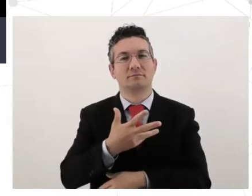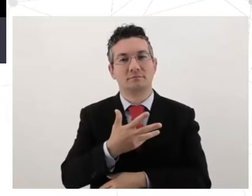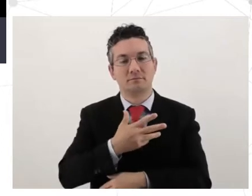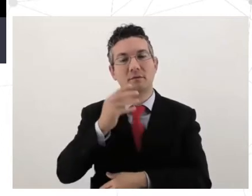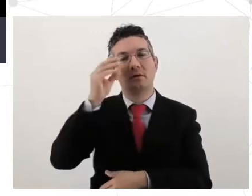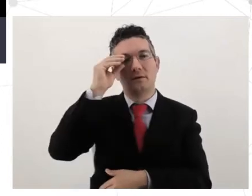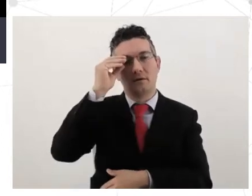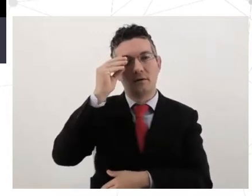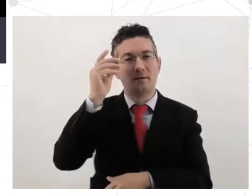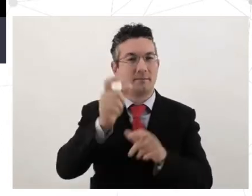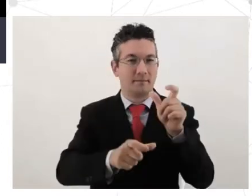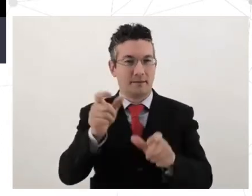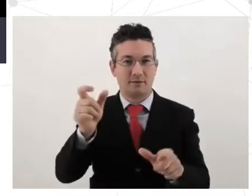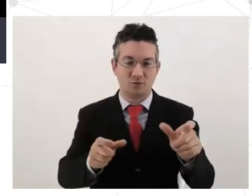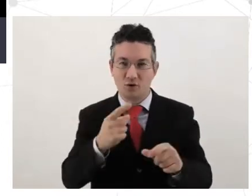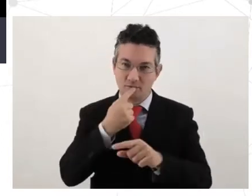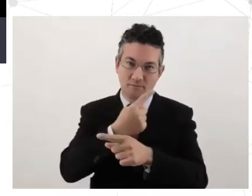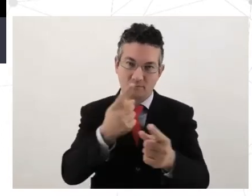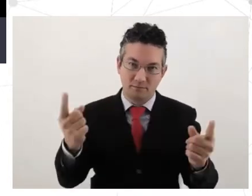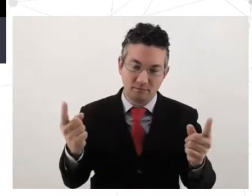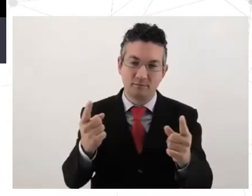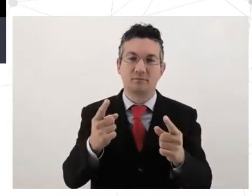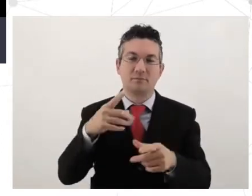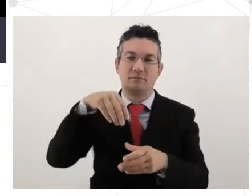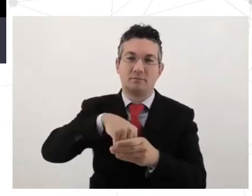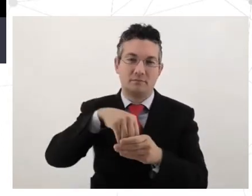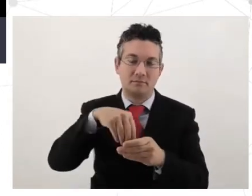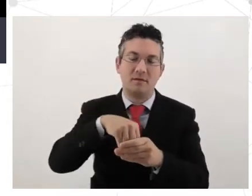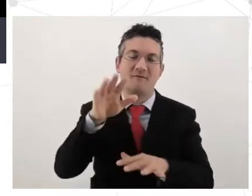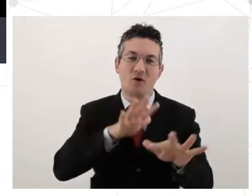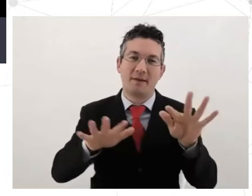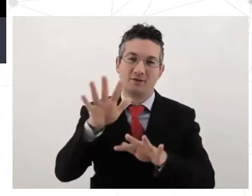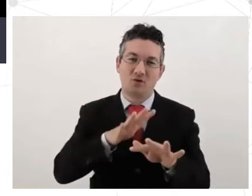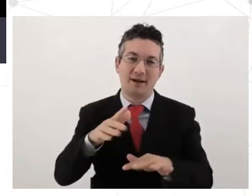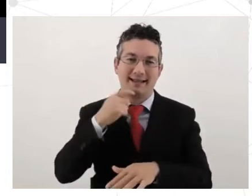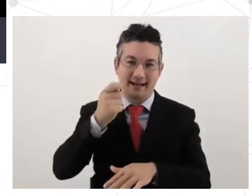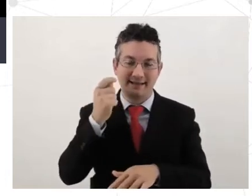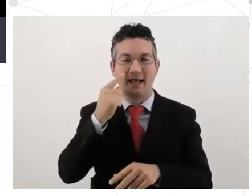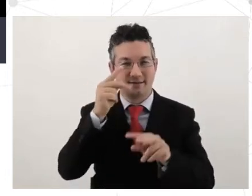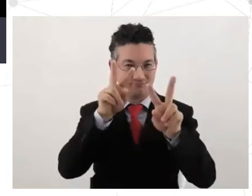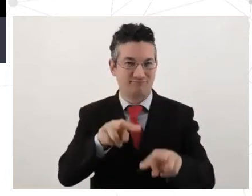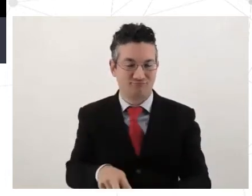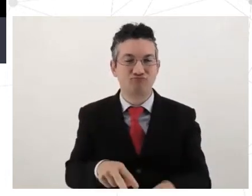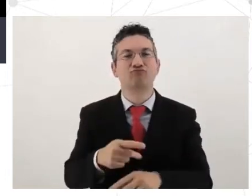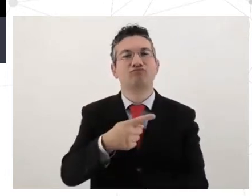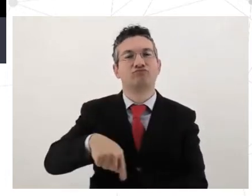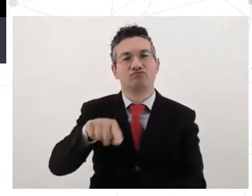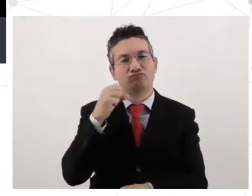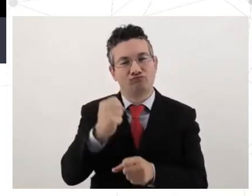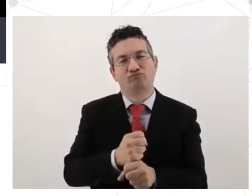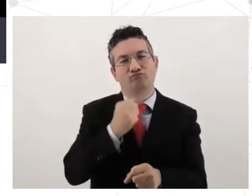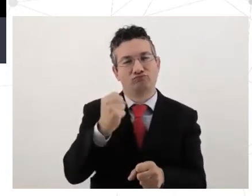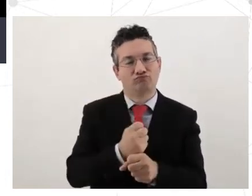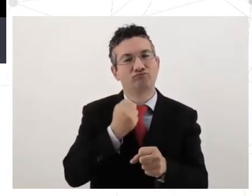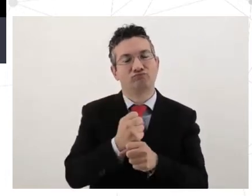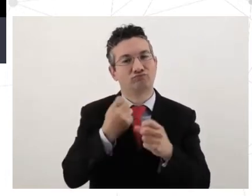outlines screen capture of the Microsoft blogs, which I really recommend people go to visit. There's